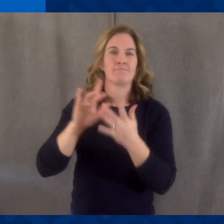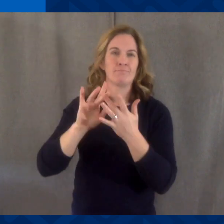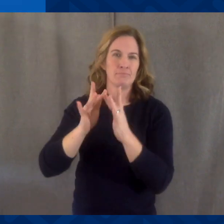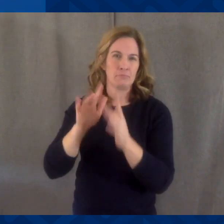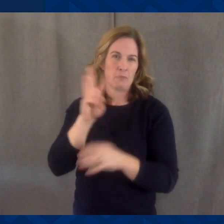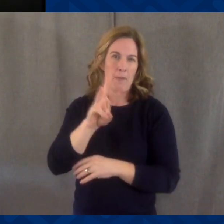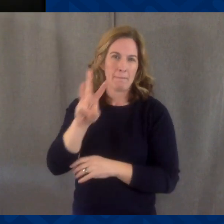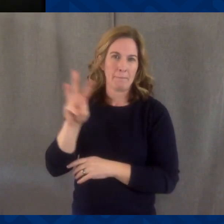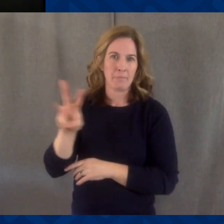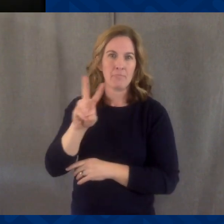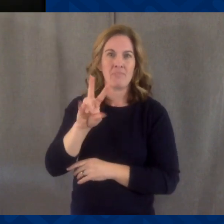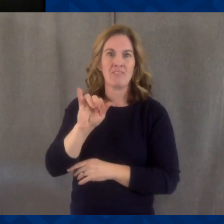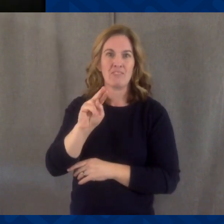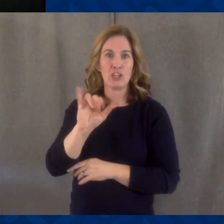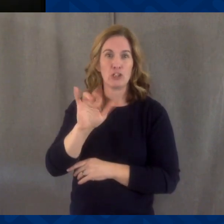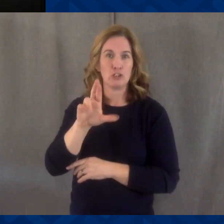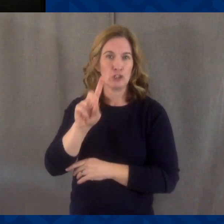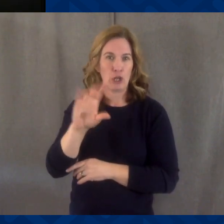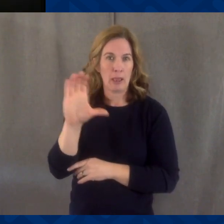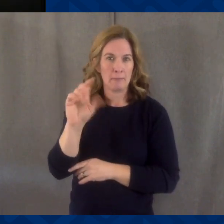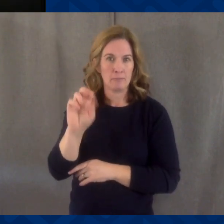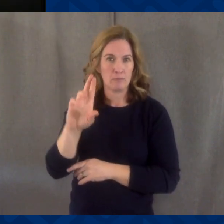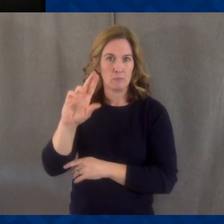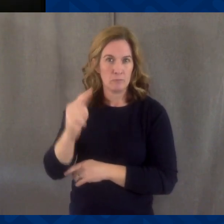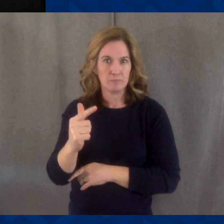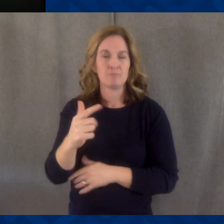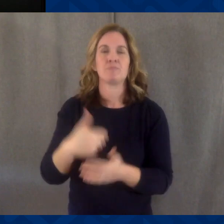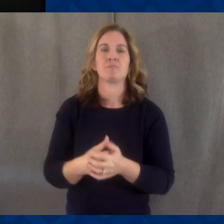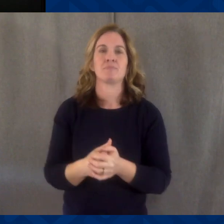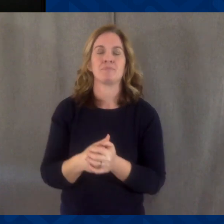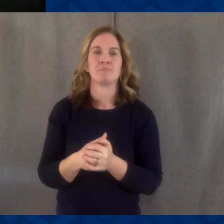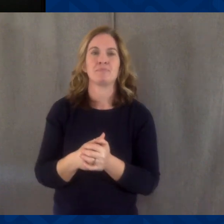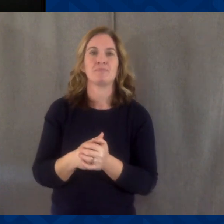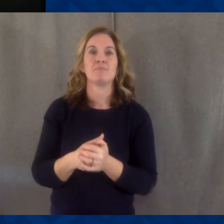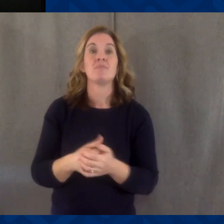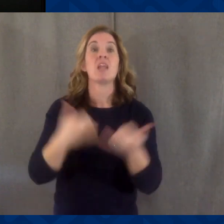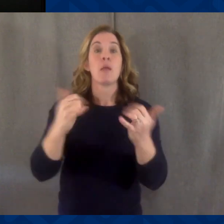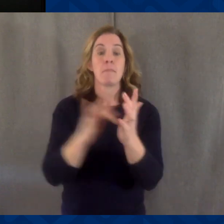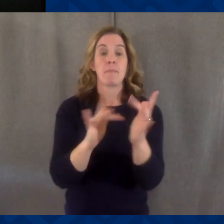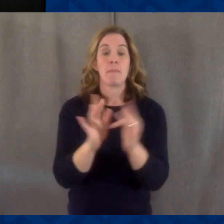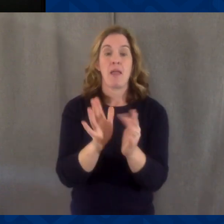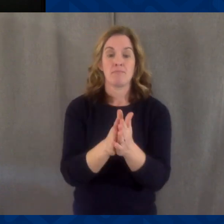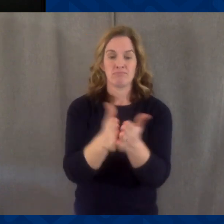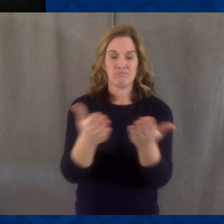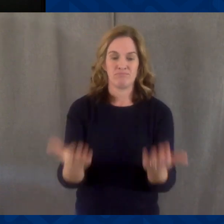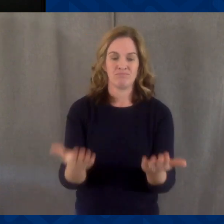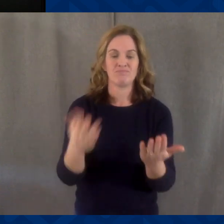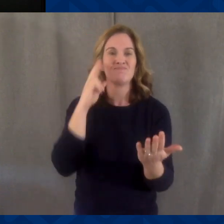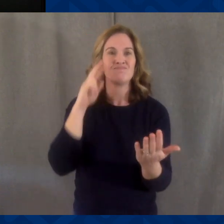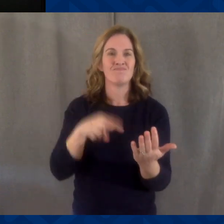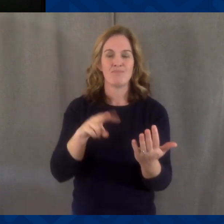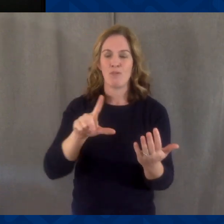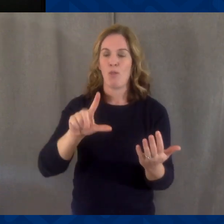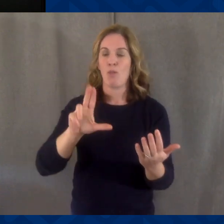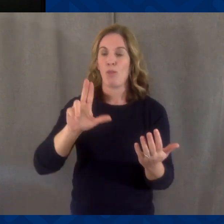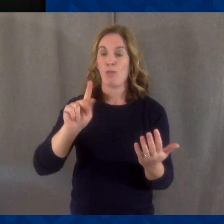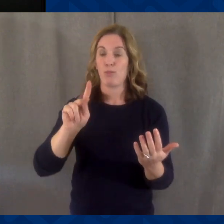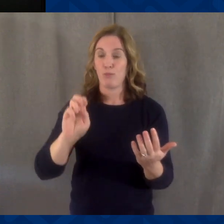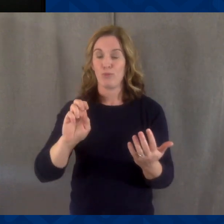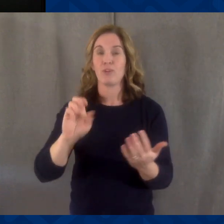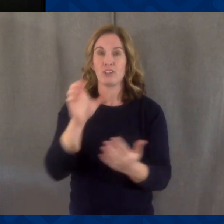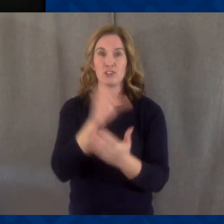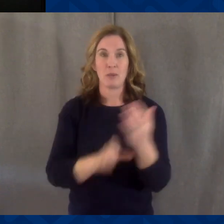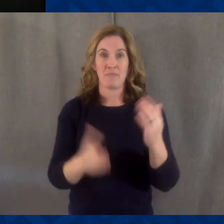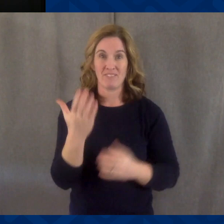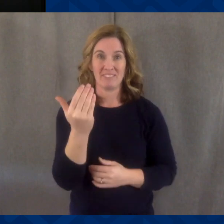vineyardcolumbus.org/welcome-back. Now, if you have your Bibles, go with me to Luke chapter 15. Eric and Julia have actually given me the rare